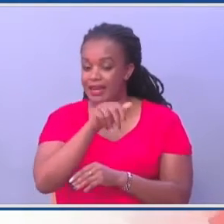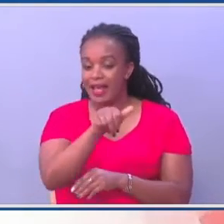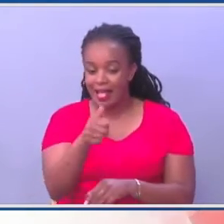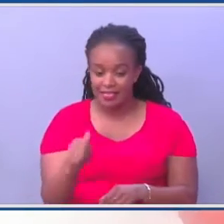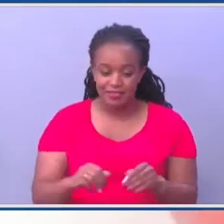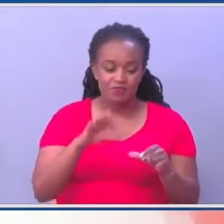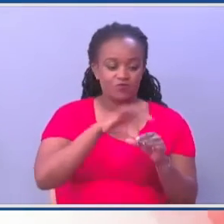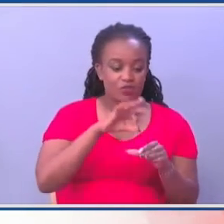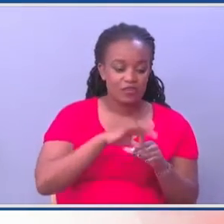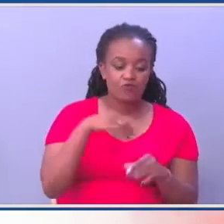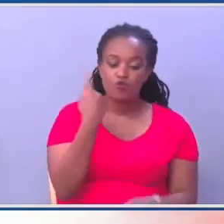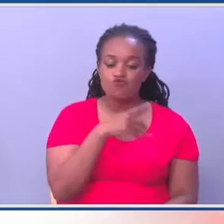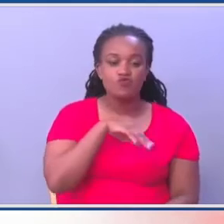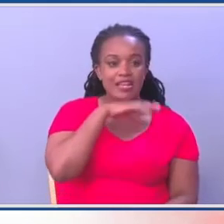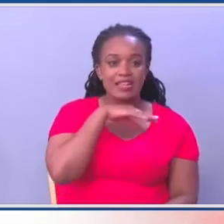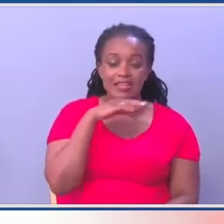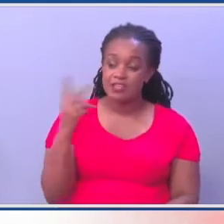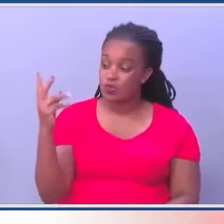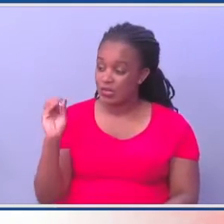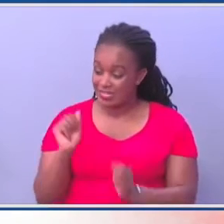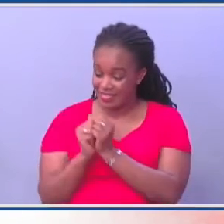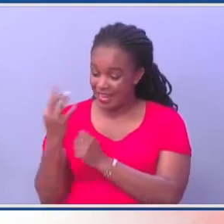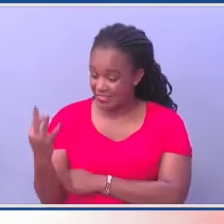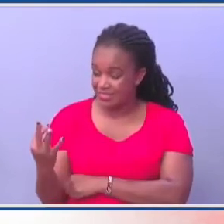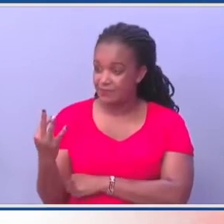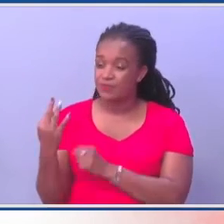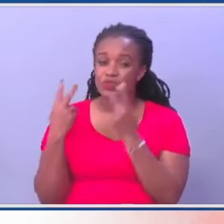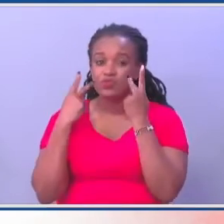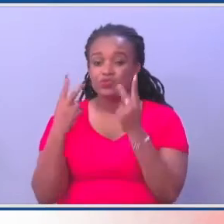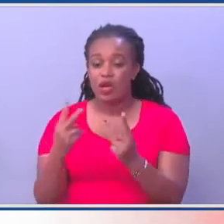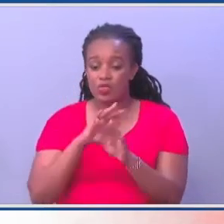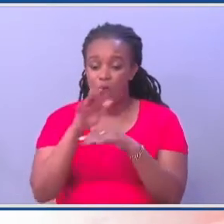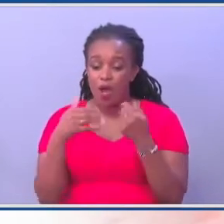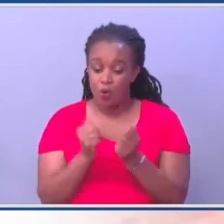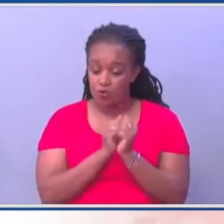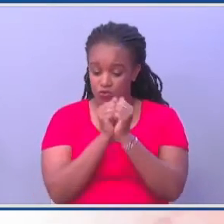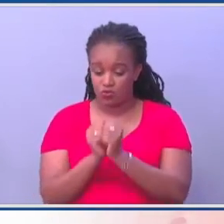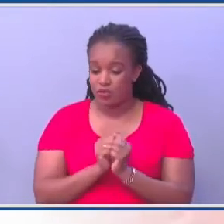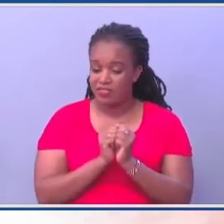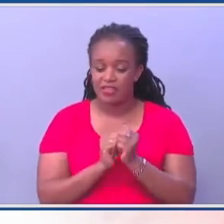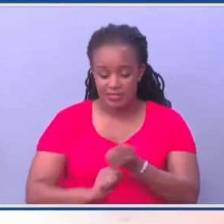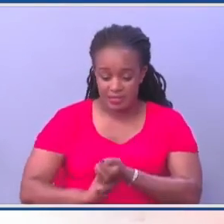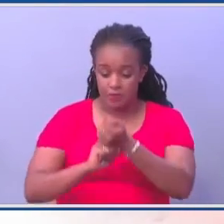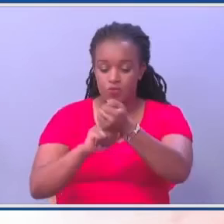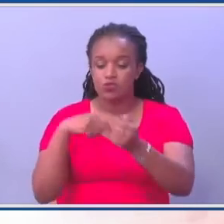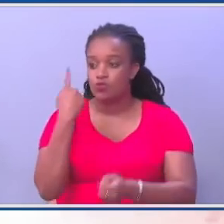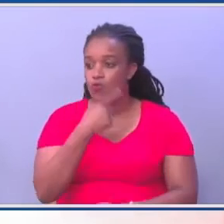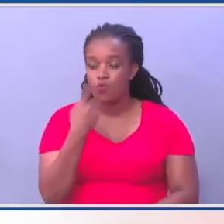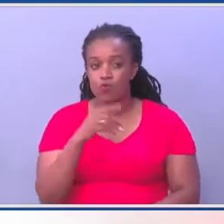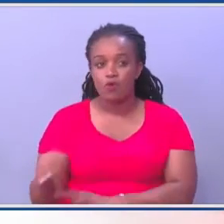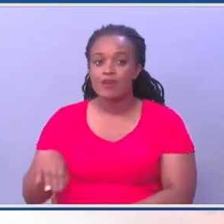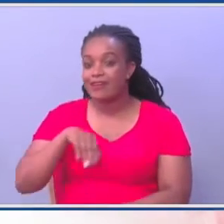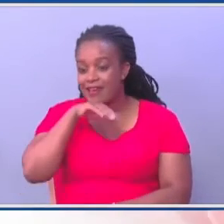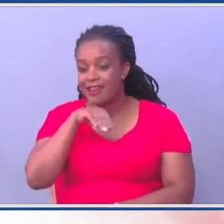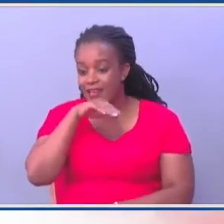Raila. Come 2013, you saw they were all together voting for Raila. In fact, Musalia at that time was a presidential